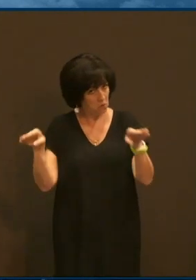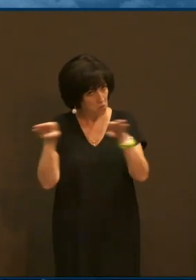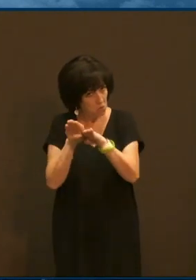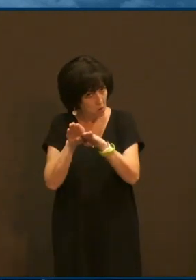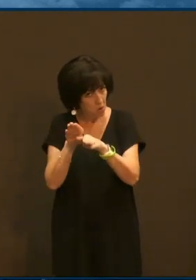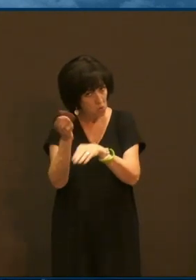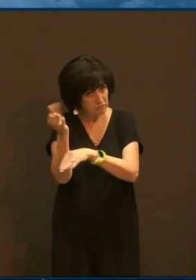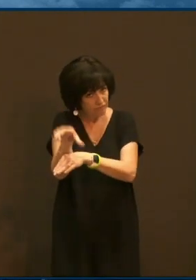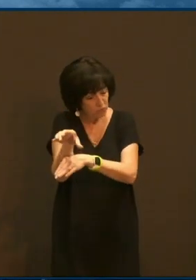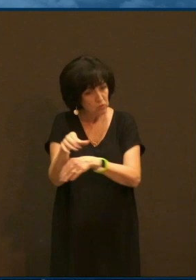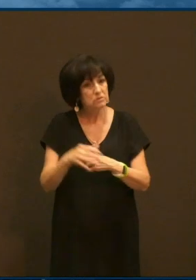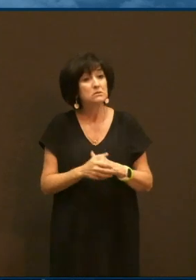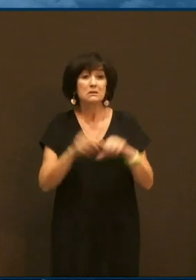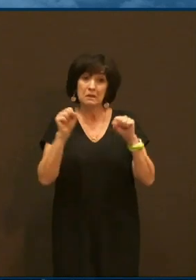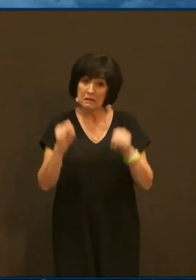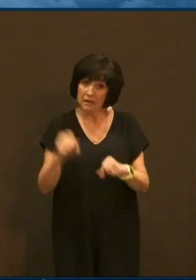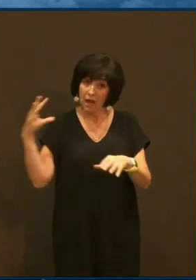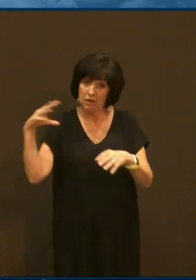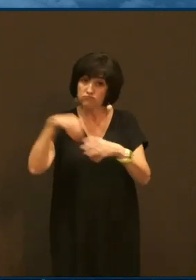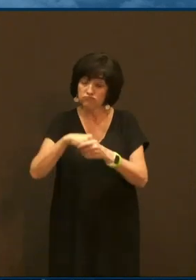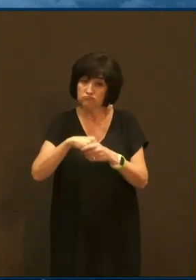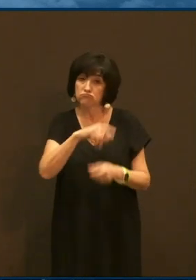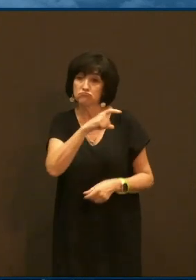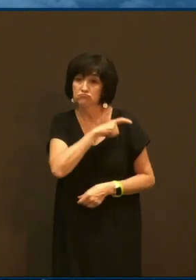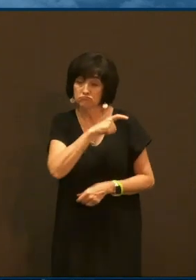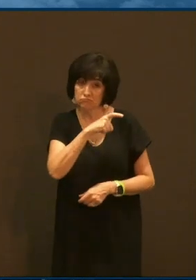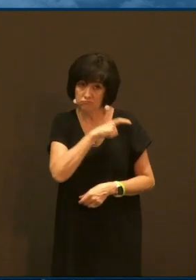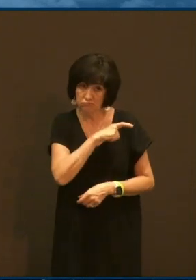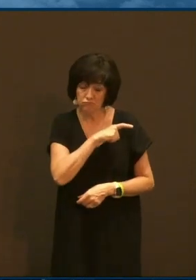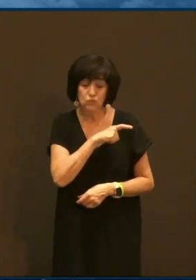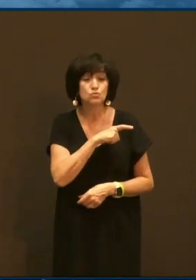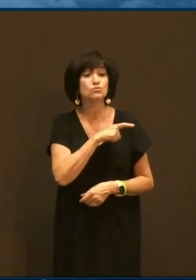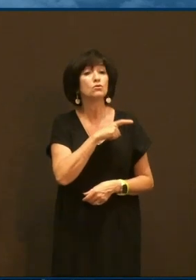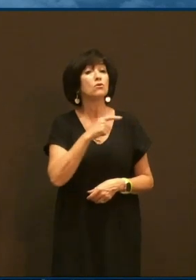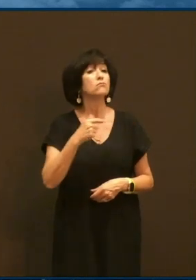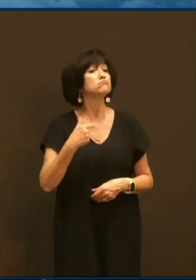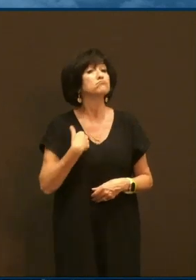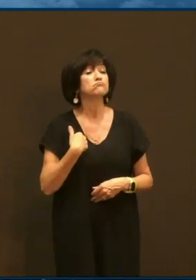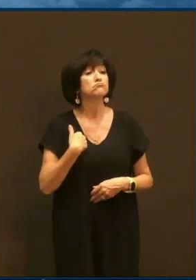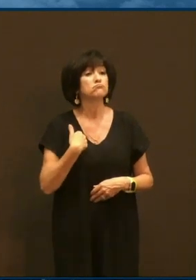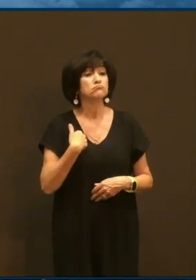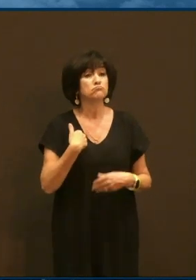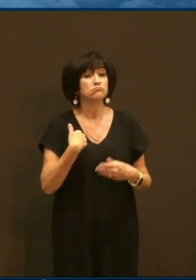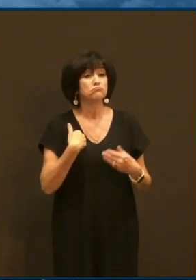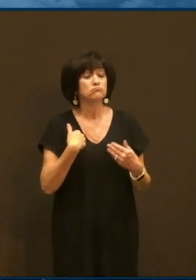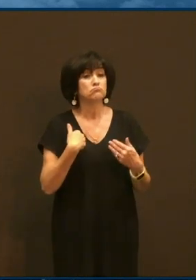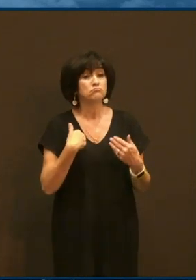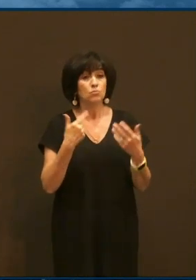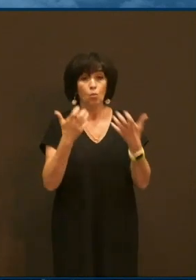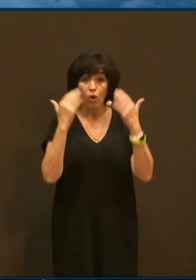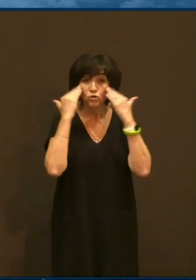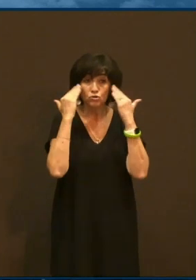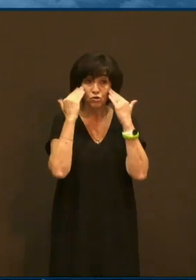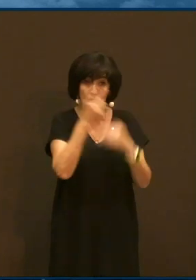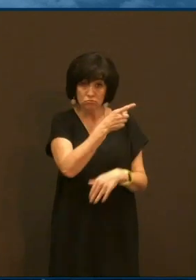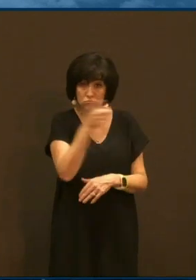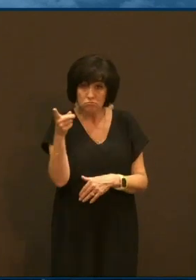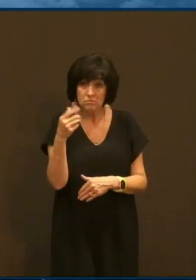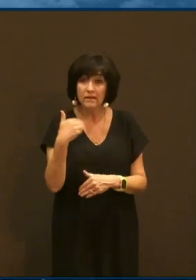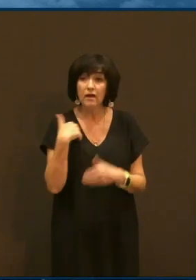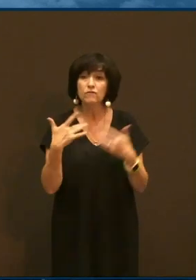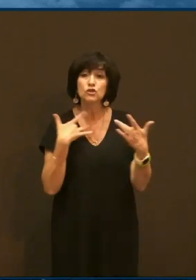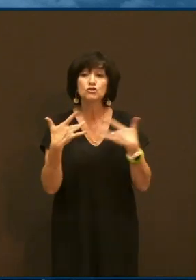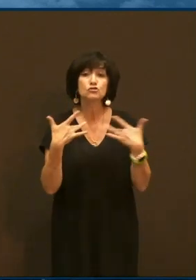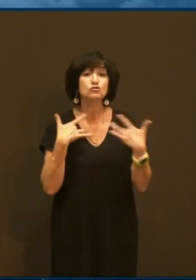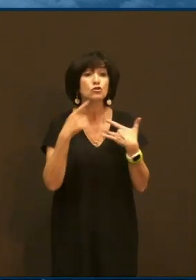So if anyone has concerns about any businesses not following the guidance, it's really important